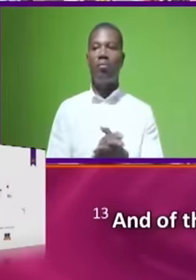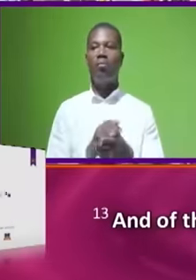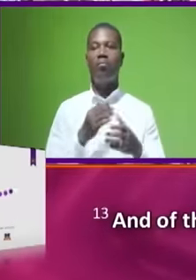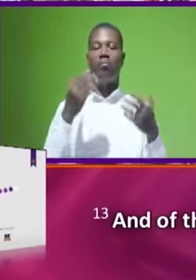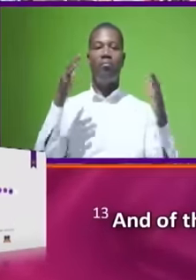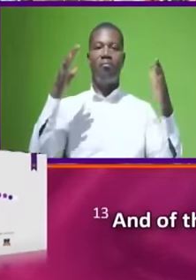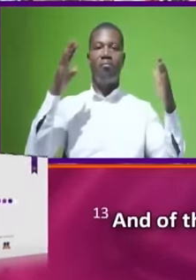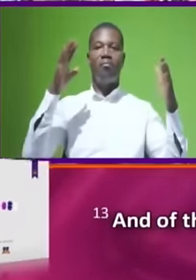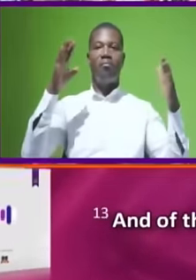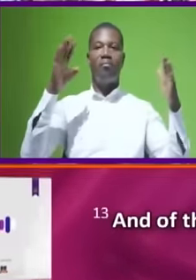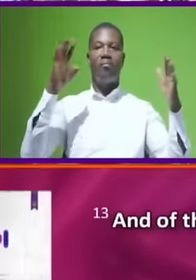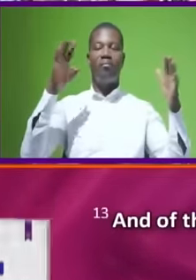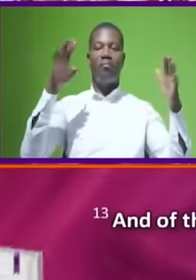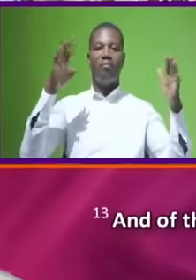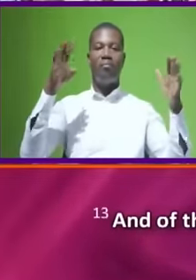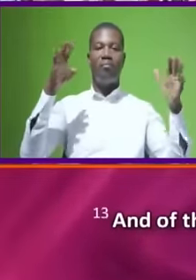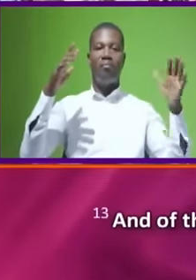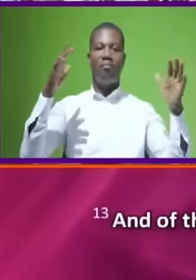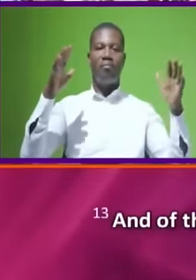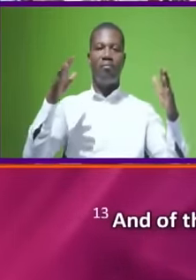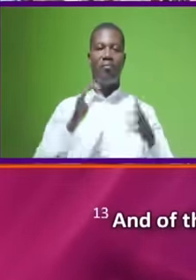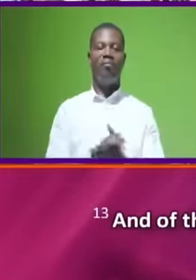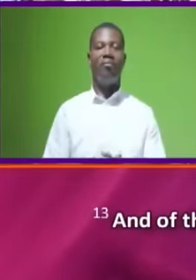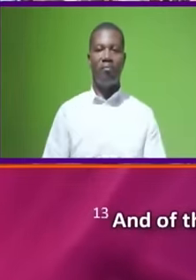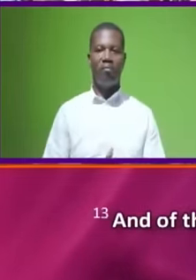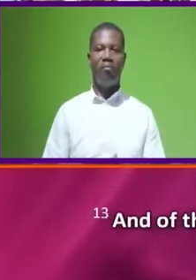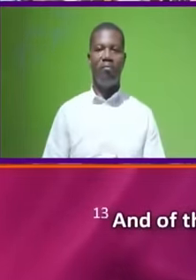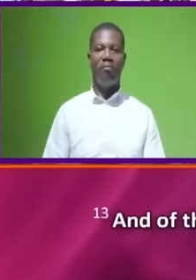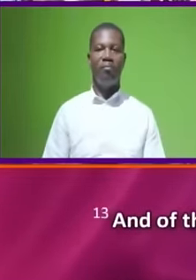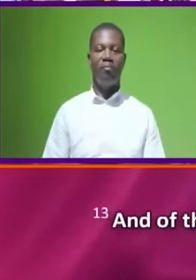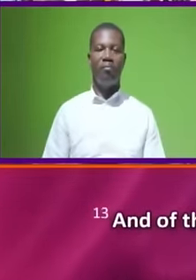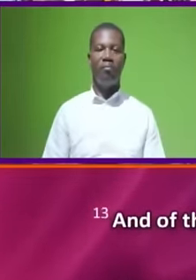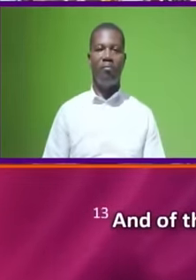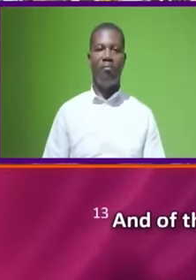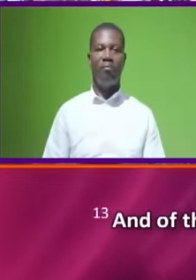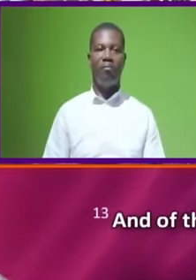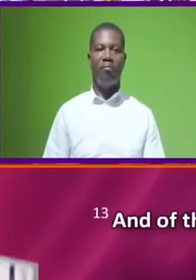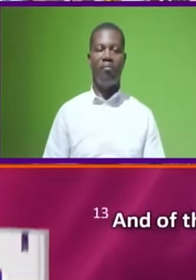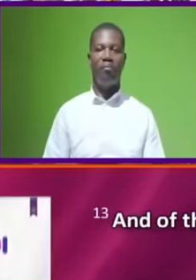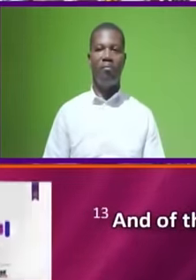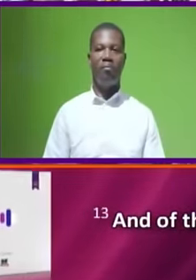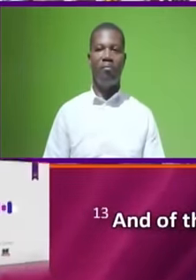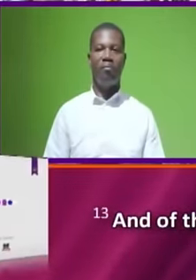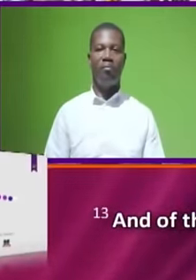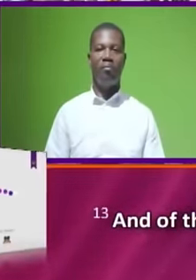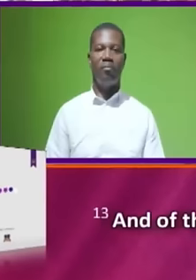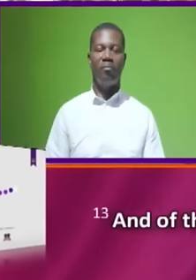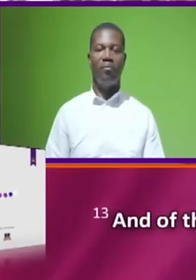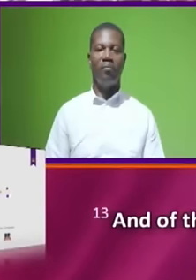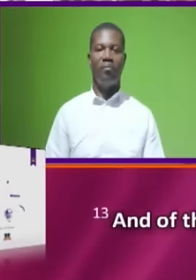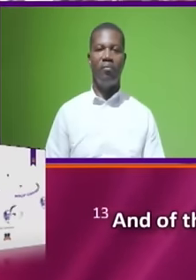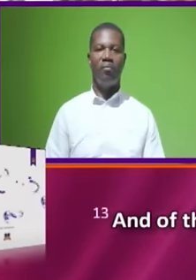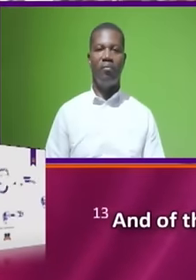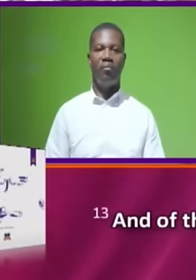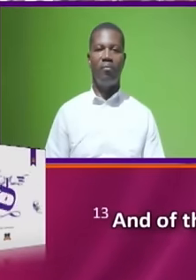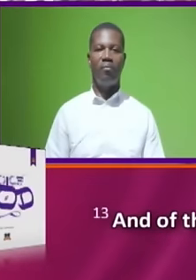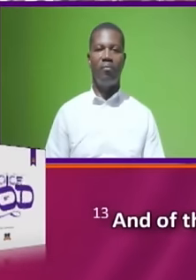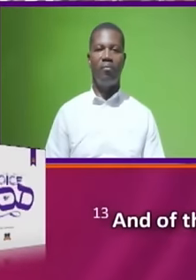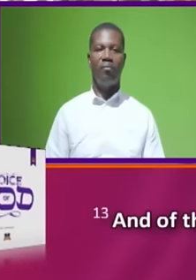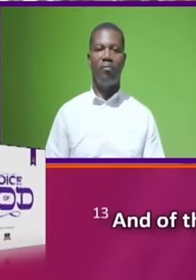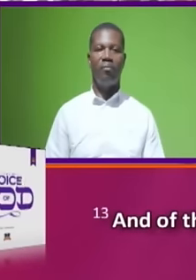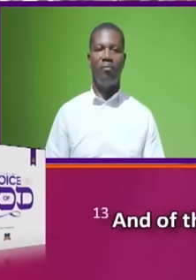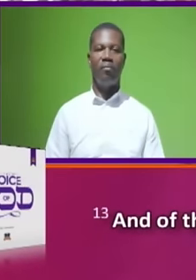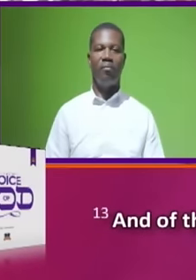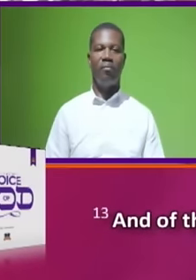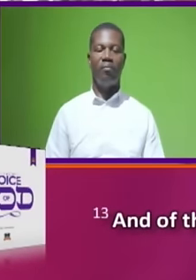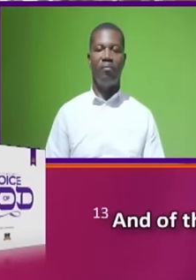So upon you being a man of God and everything you do, what happened? That the nurses saw them to be great, and because of